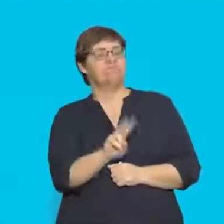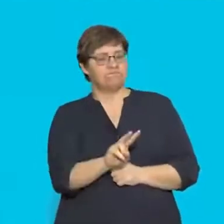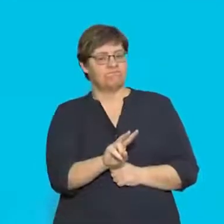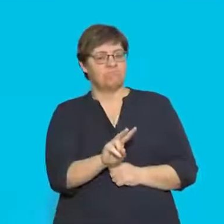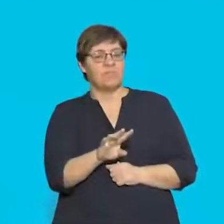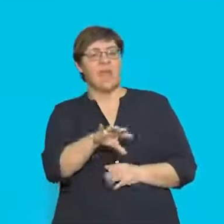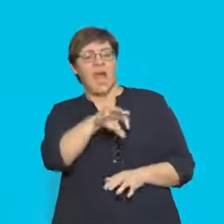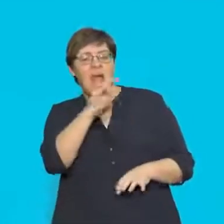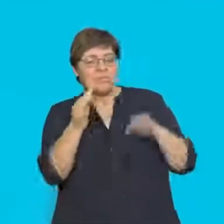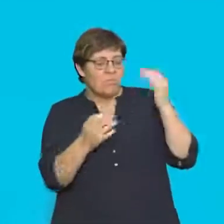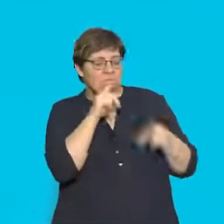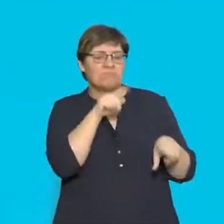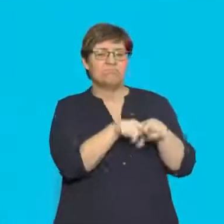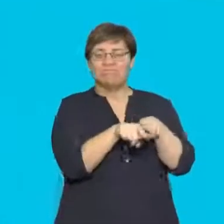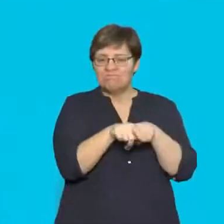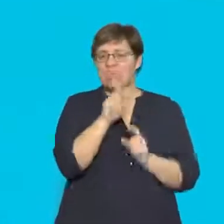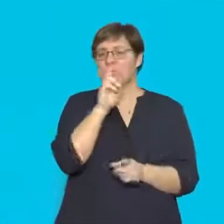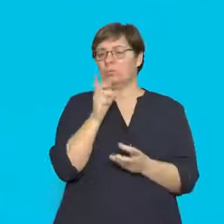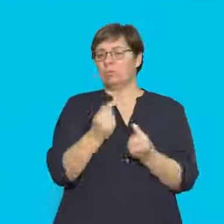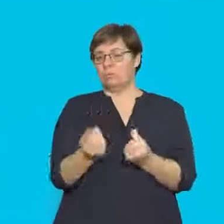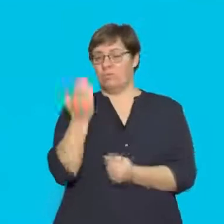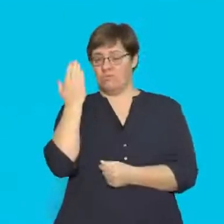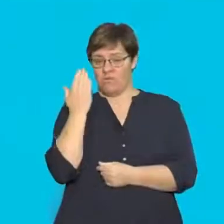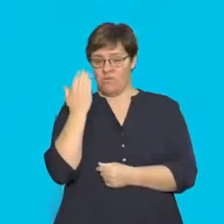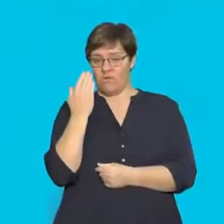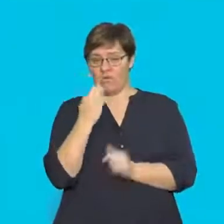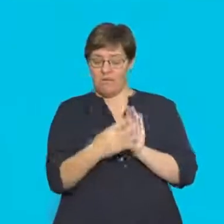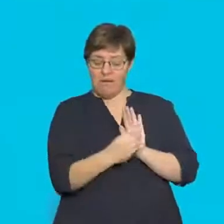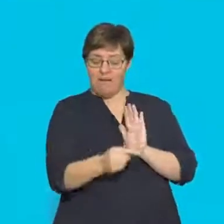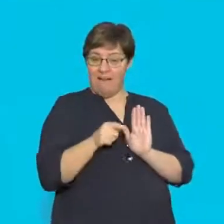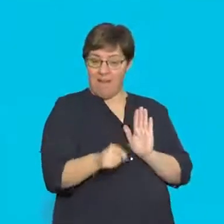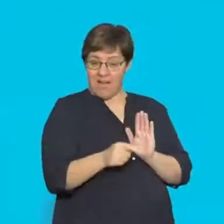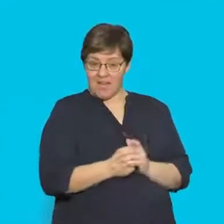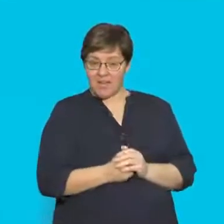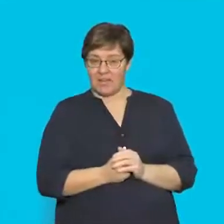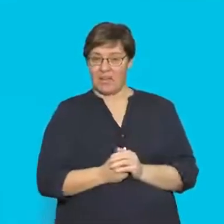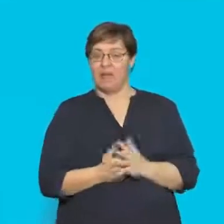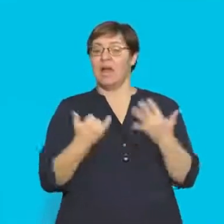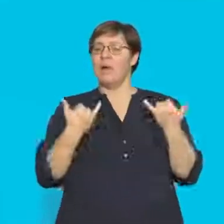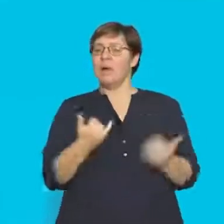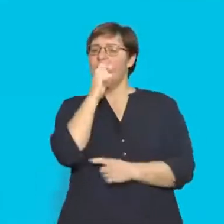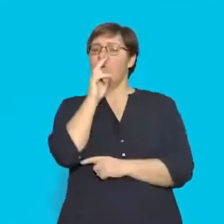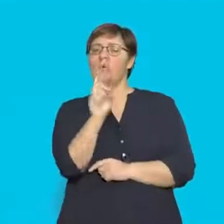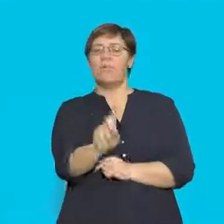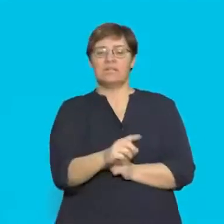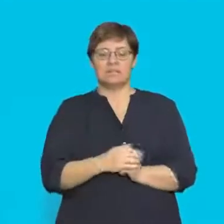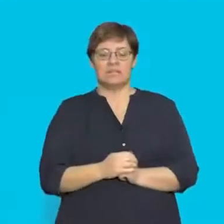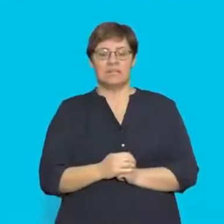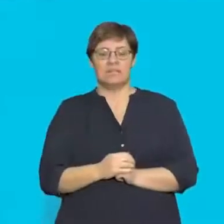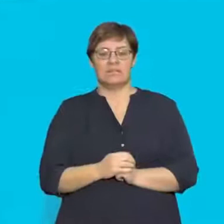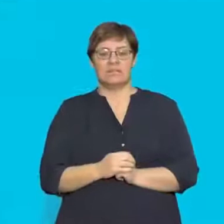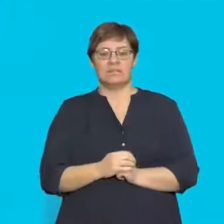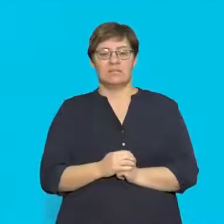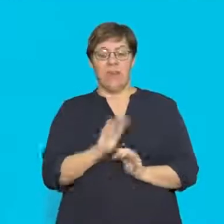that experiment that we've done before, simulation of the experiment at least. We're going to look at